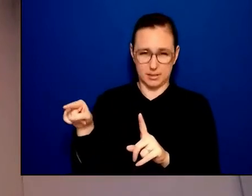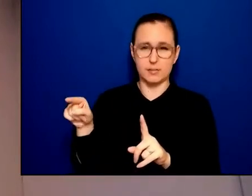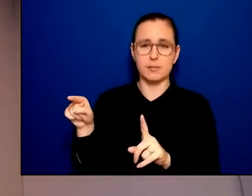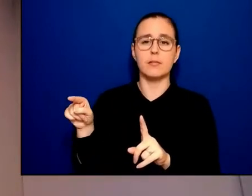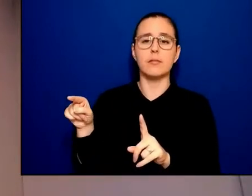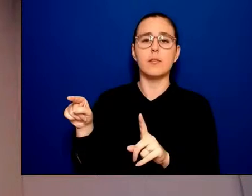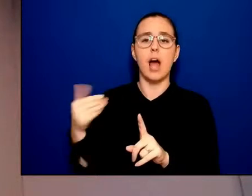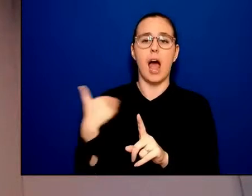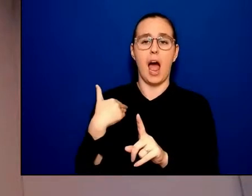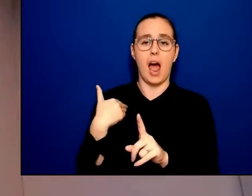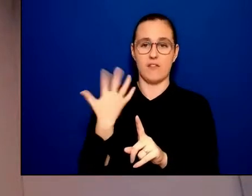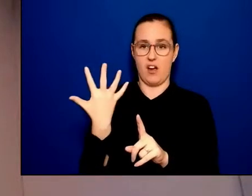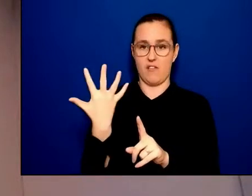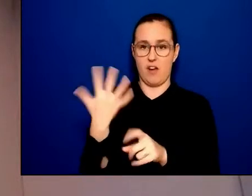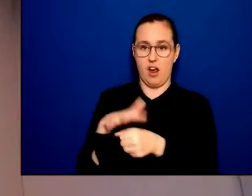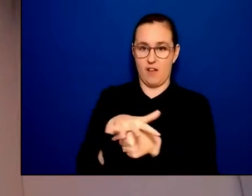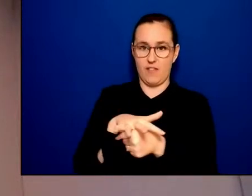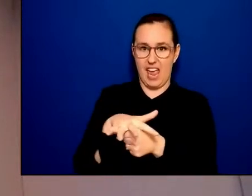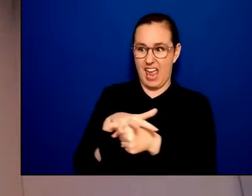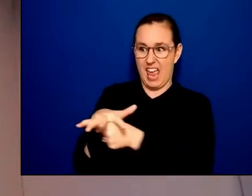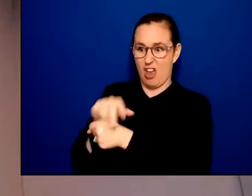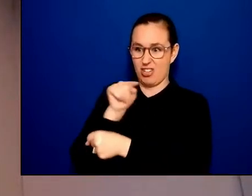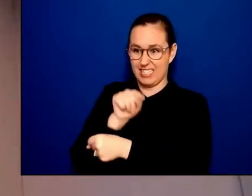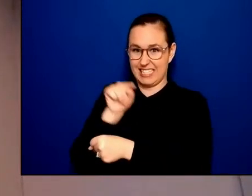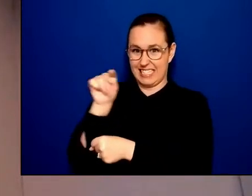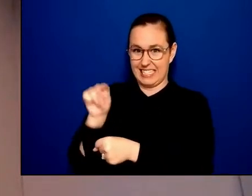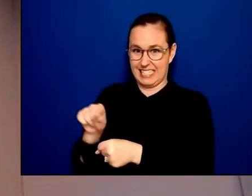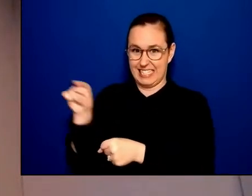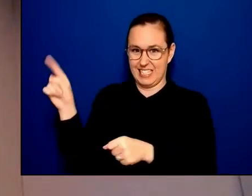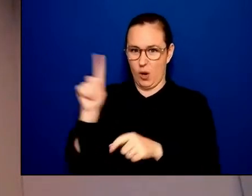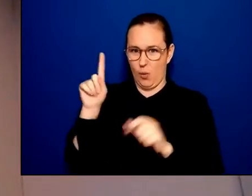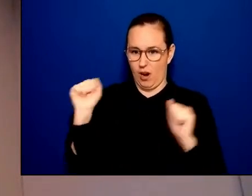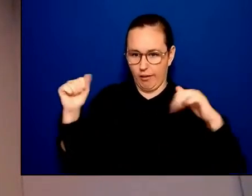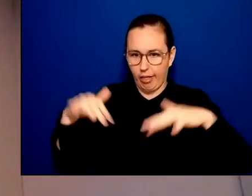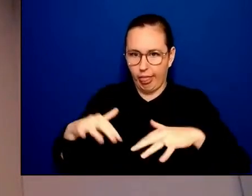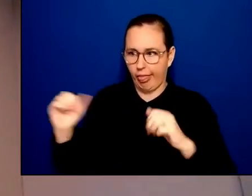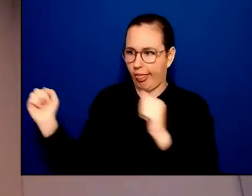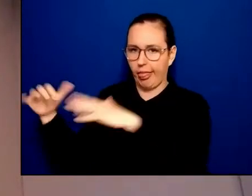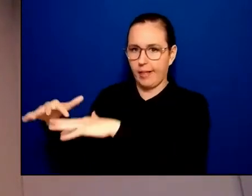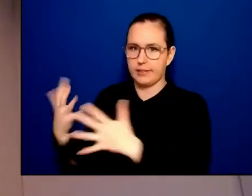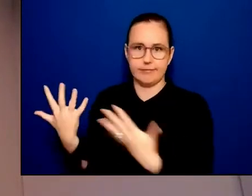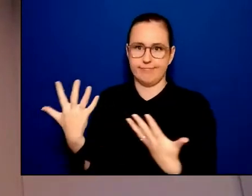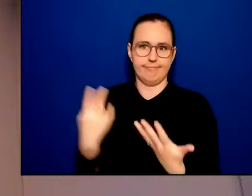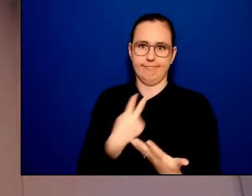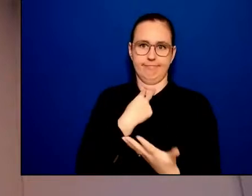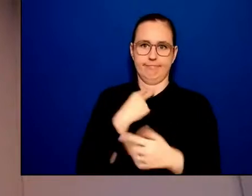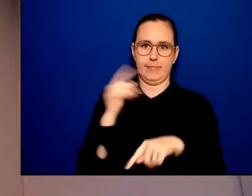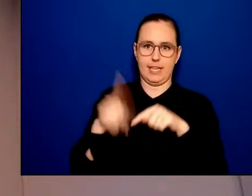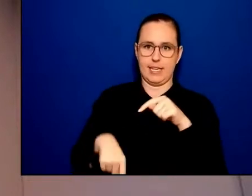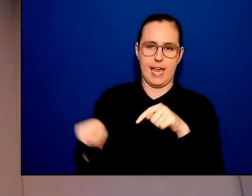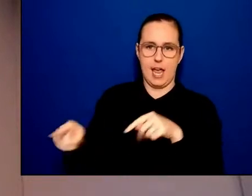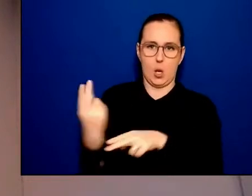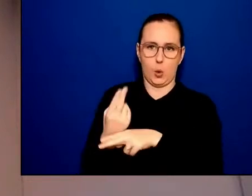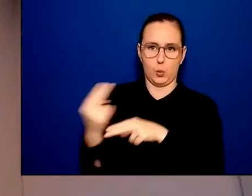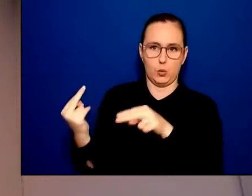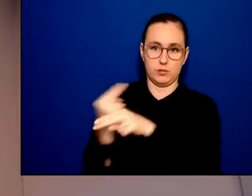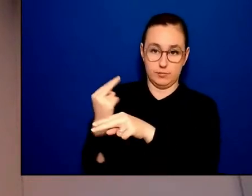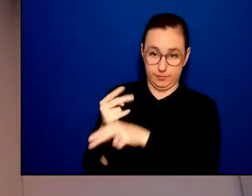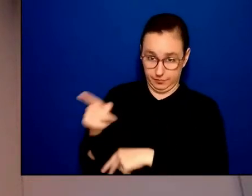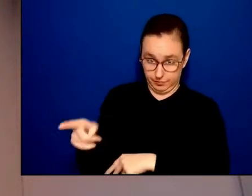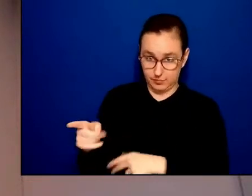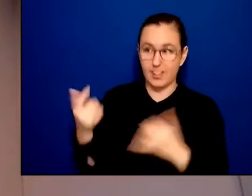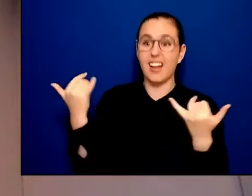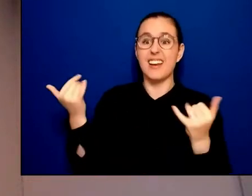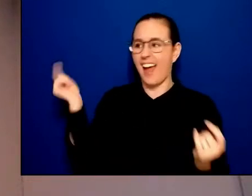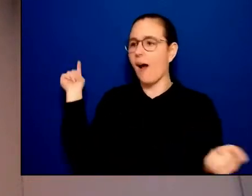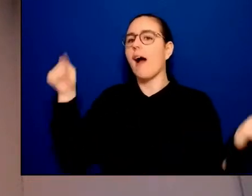contractors are out there with equipment and starting to work on the material in those areas, but there is significant amount of material with widespread